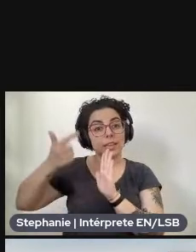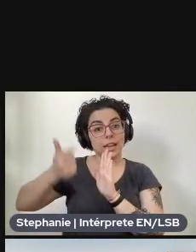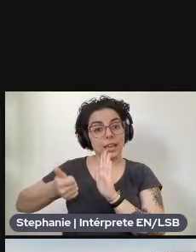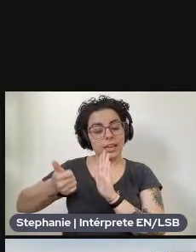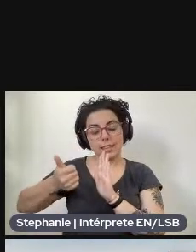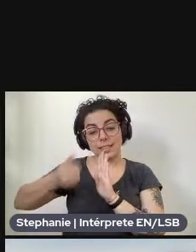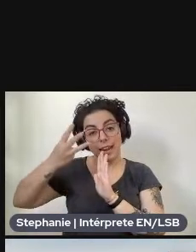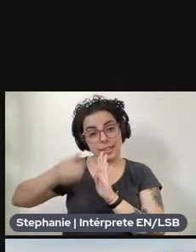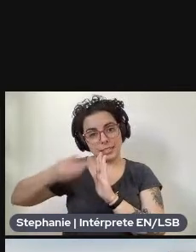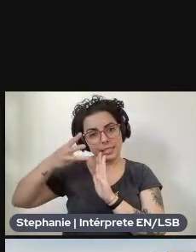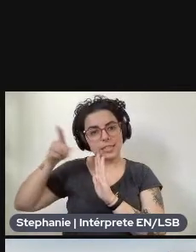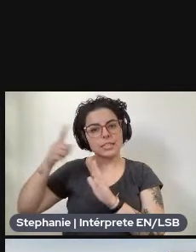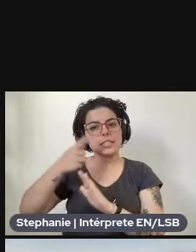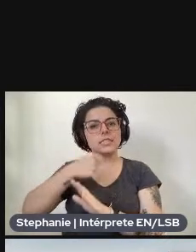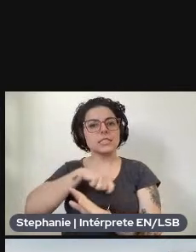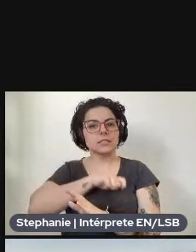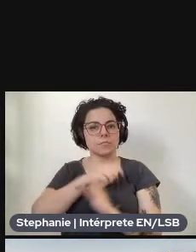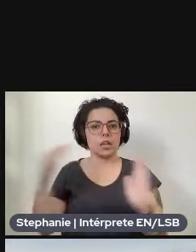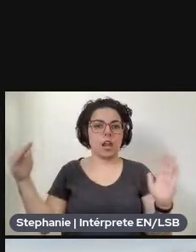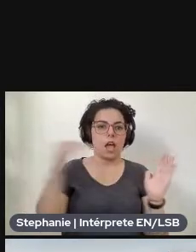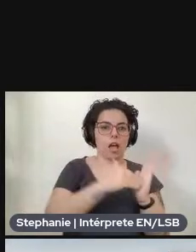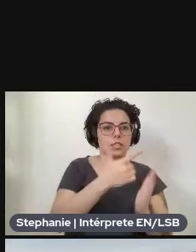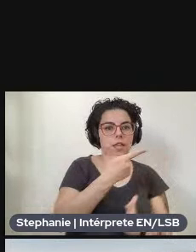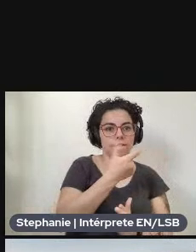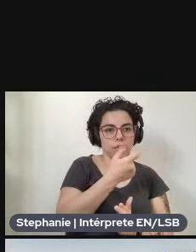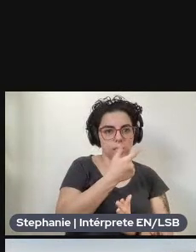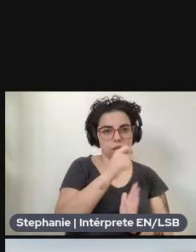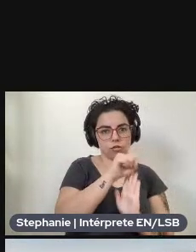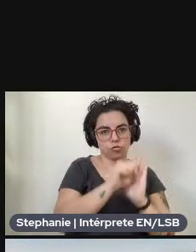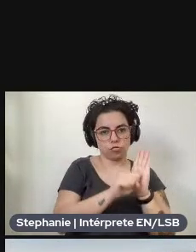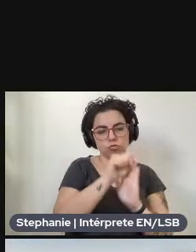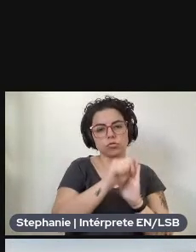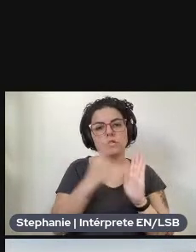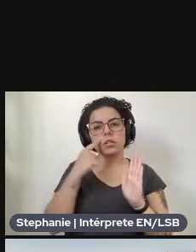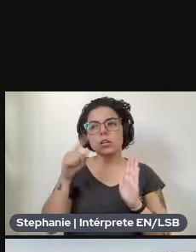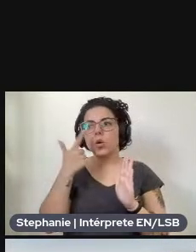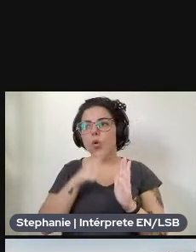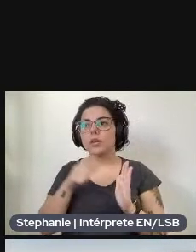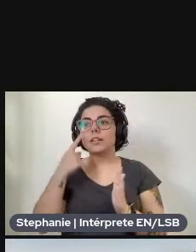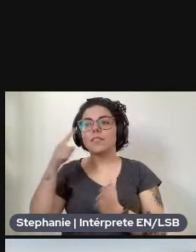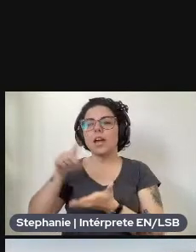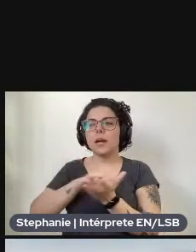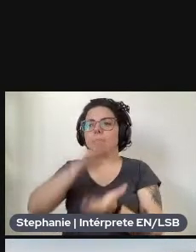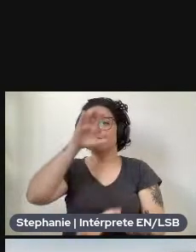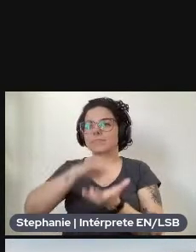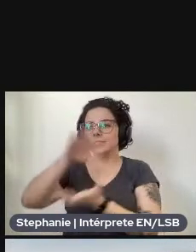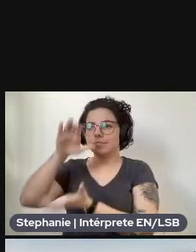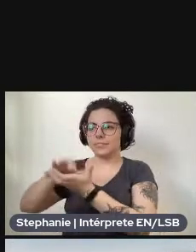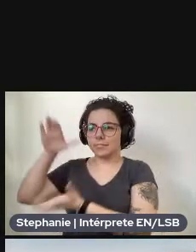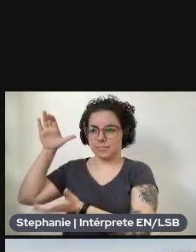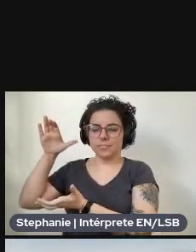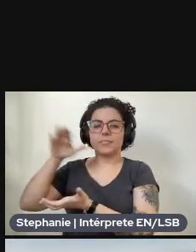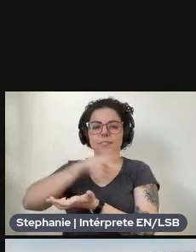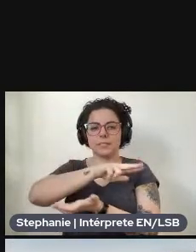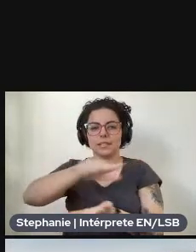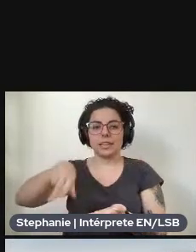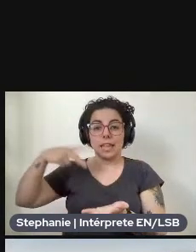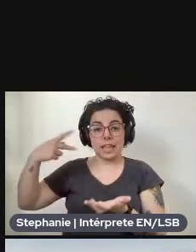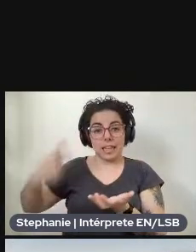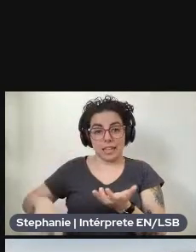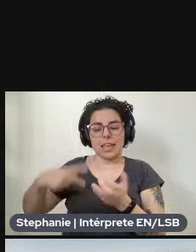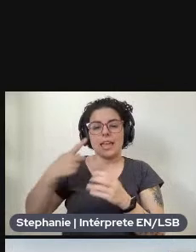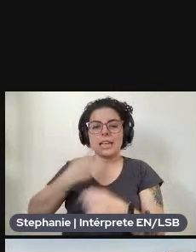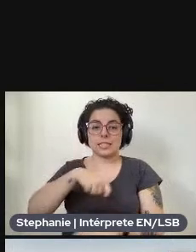and I will do this by verifying, by checking in 2 corpora, for instance, the Corpus Diacrónico del Español, when we have